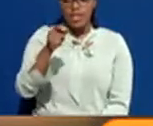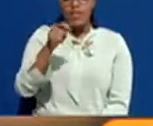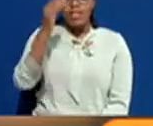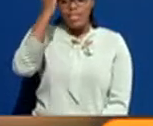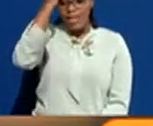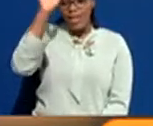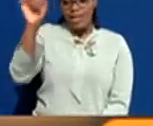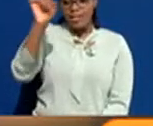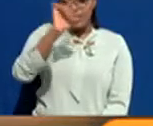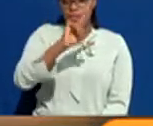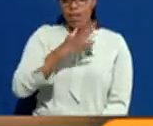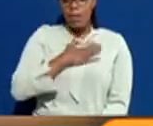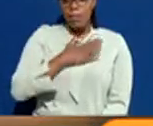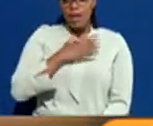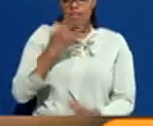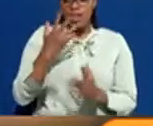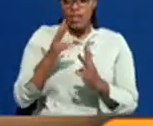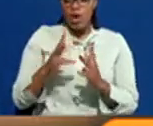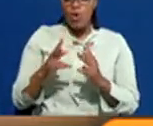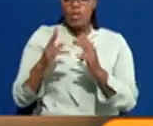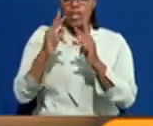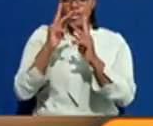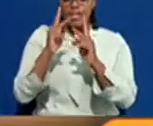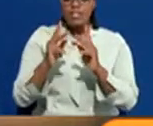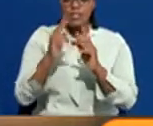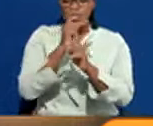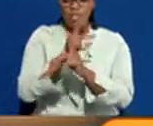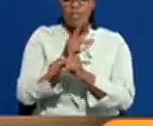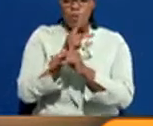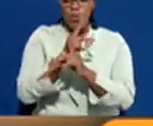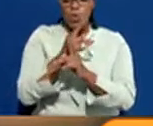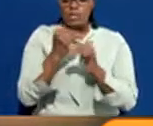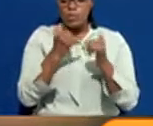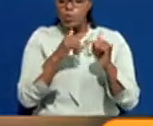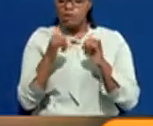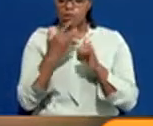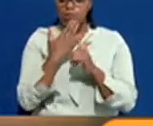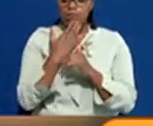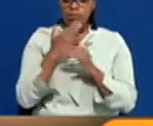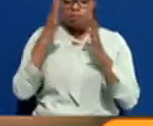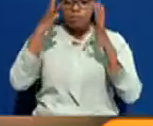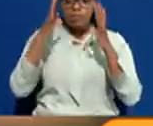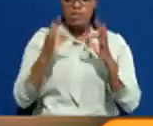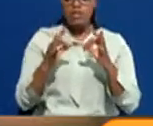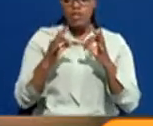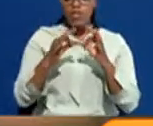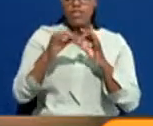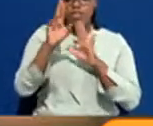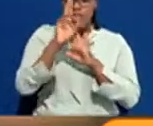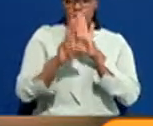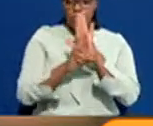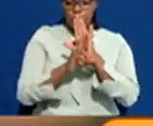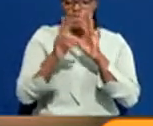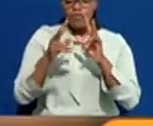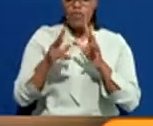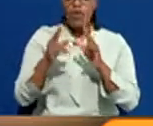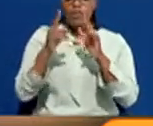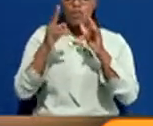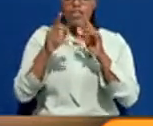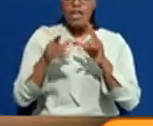day, my editorial cautiousness was at its best, and as rules of journalistic gut